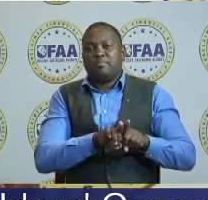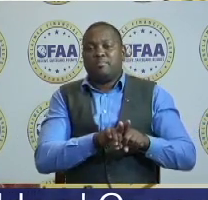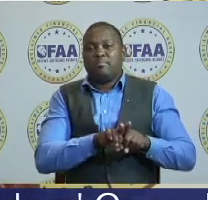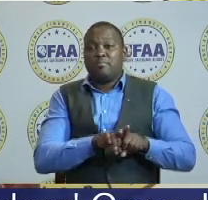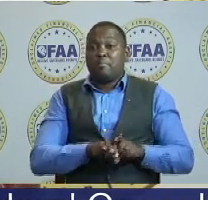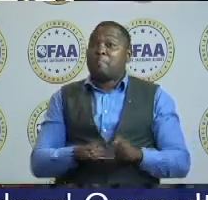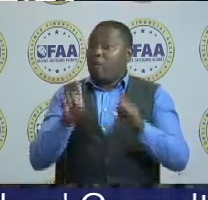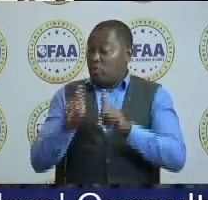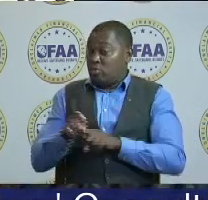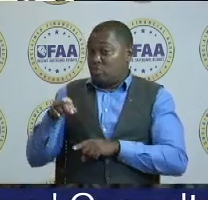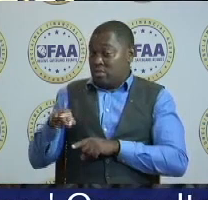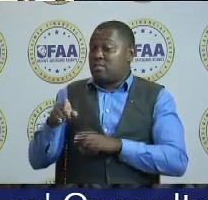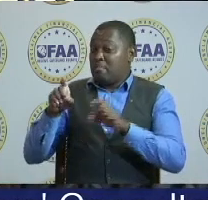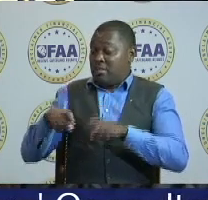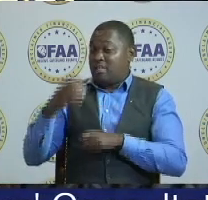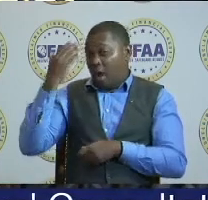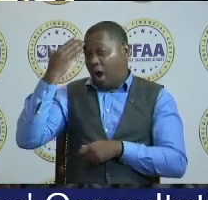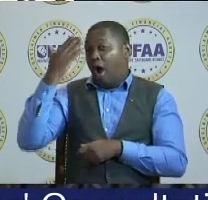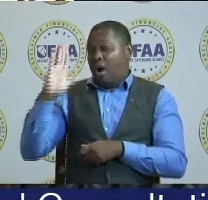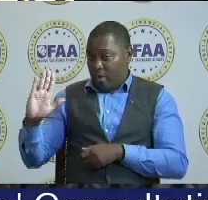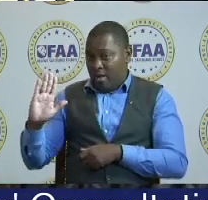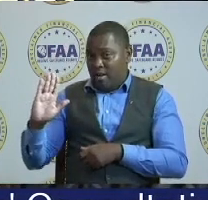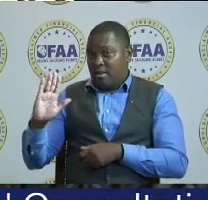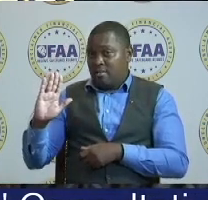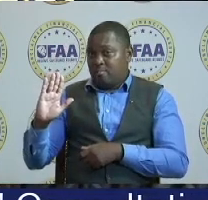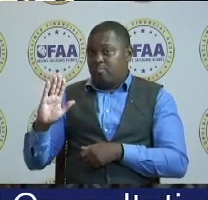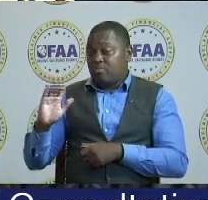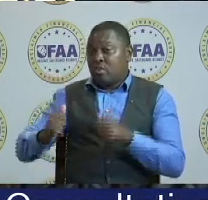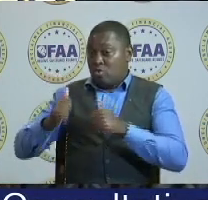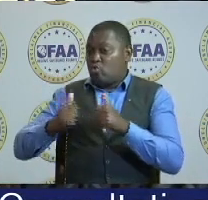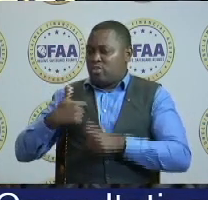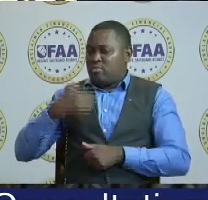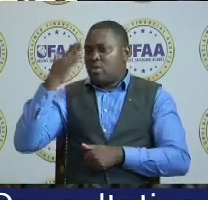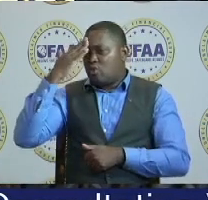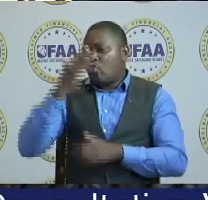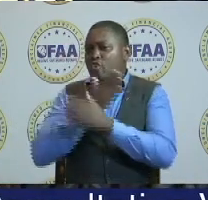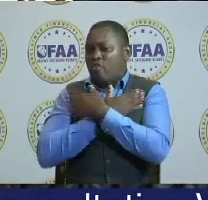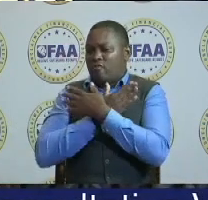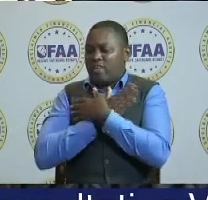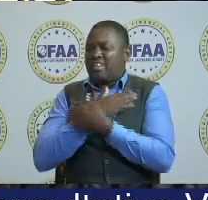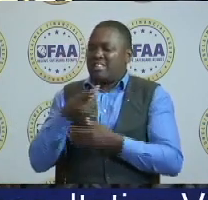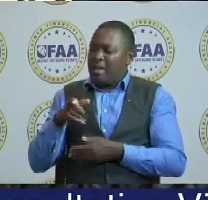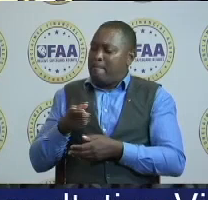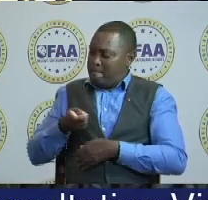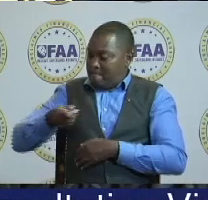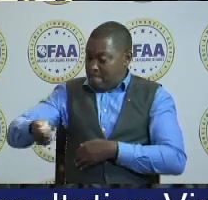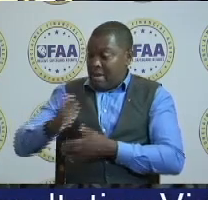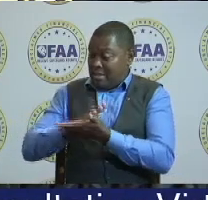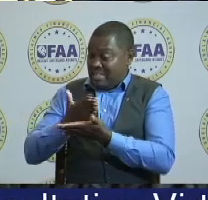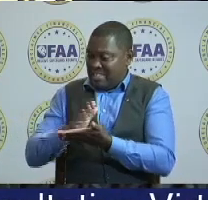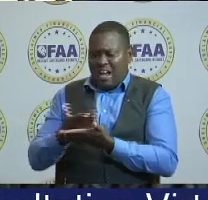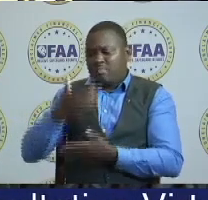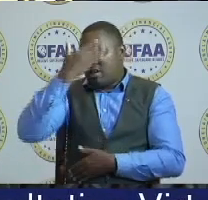this requires awareness, which is, sometimes I know friends who've bought shares and forgot about them. They're still alive,